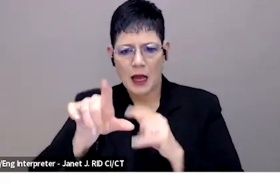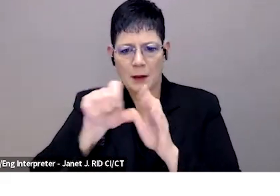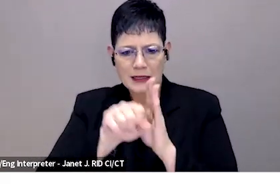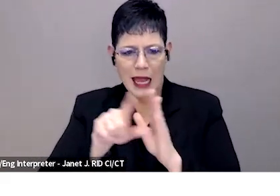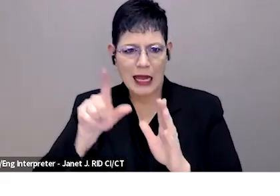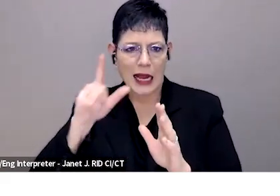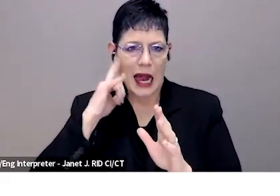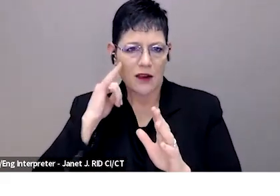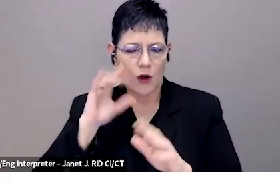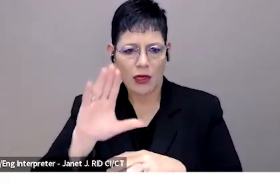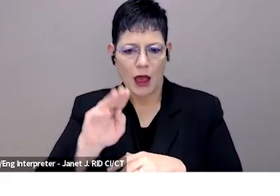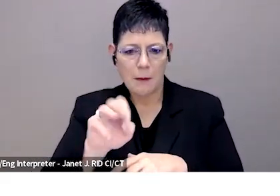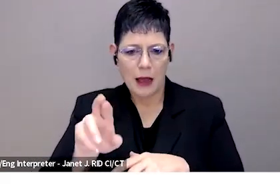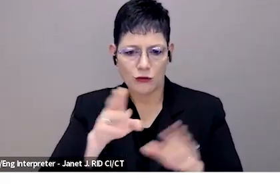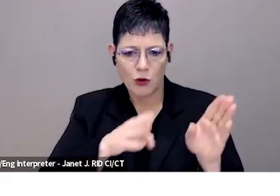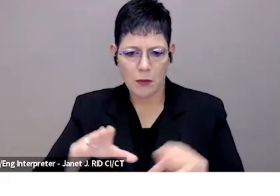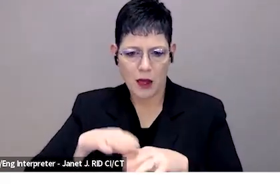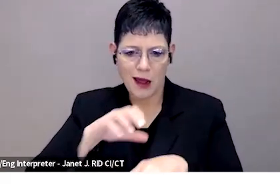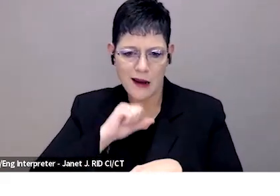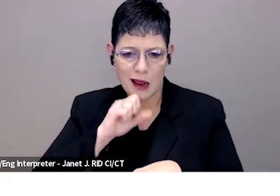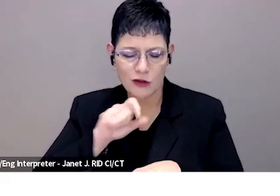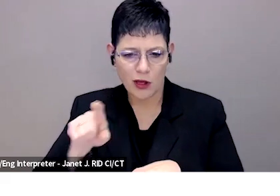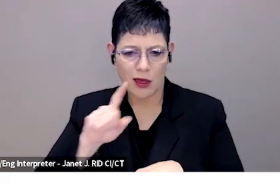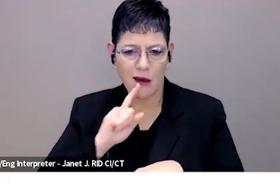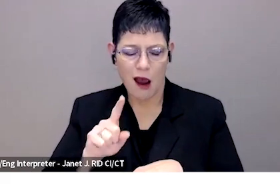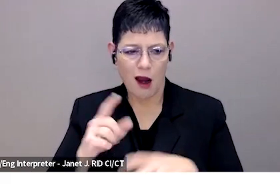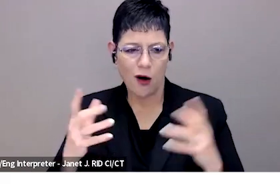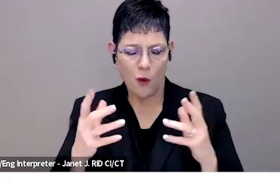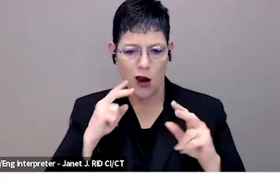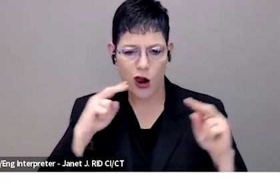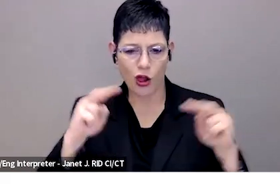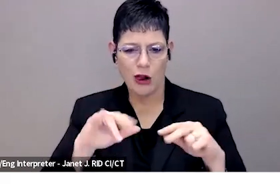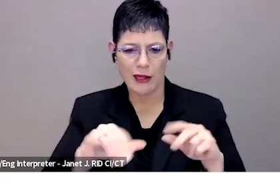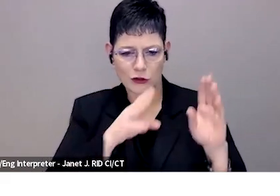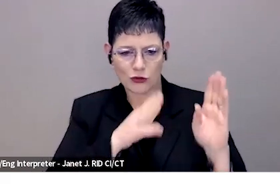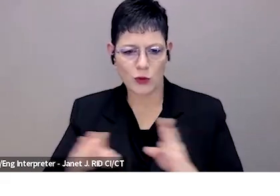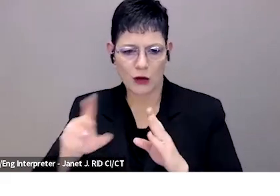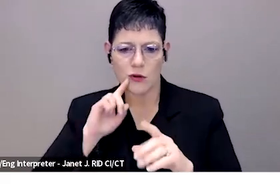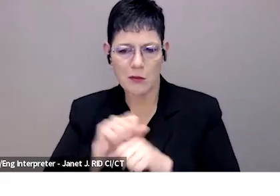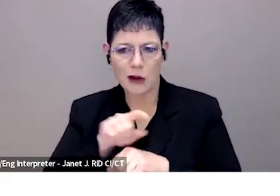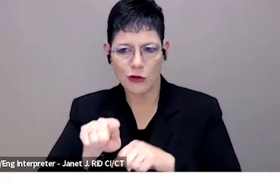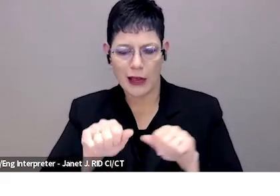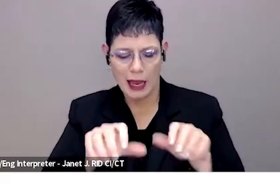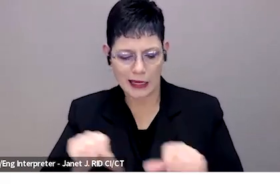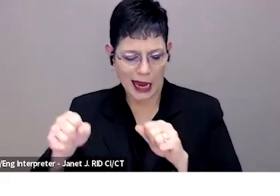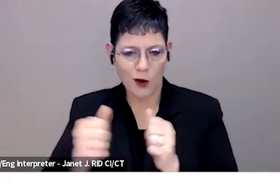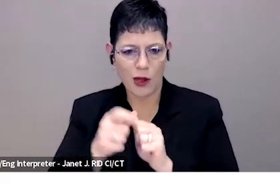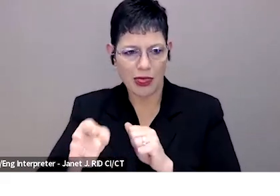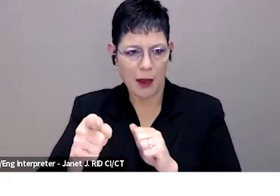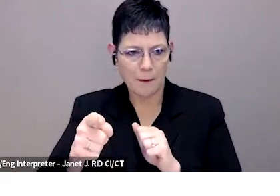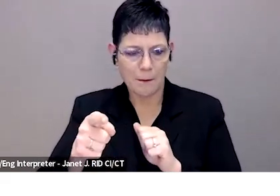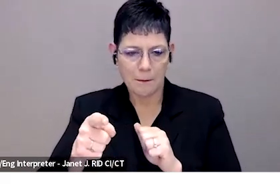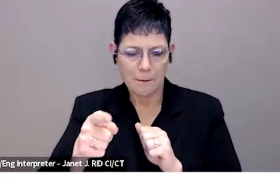and their master plan on aging, they are looking at this strategy so they can take with them information and implement